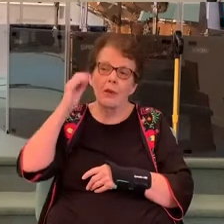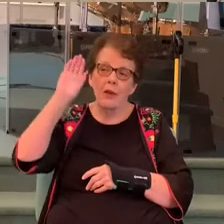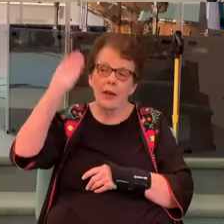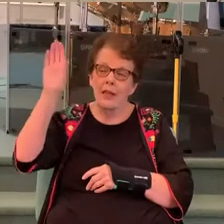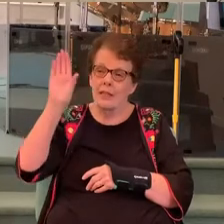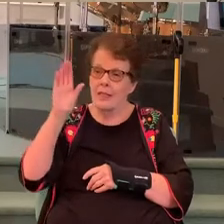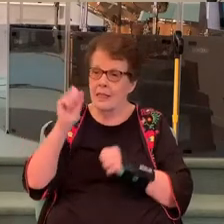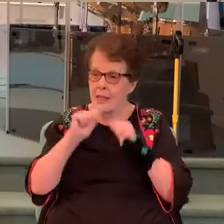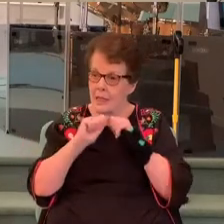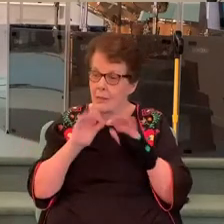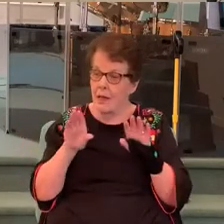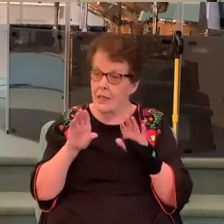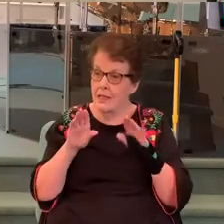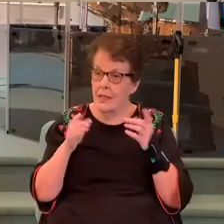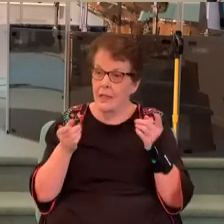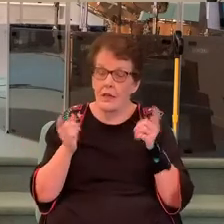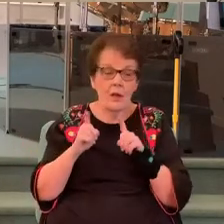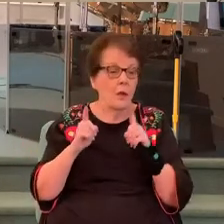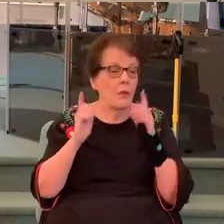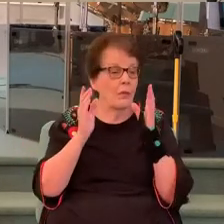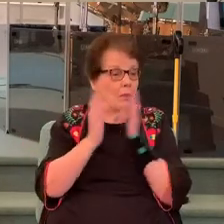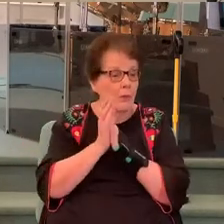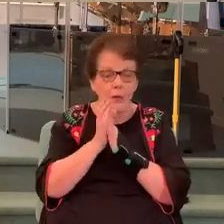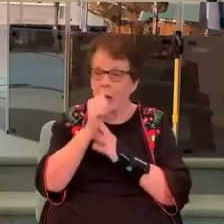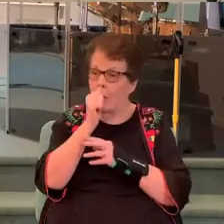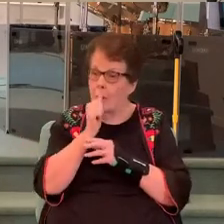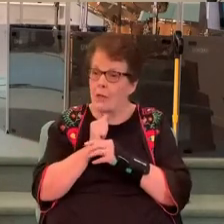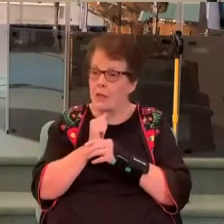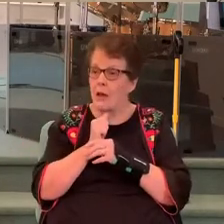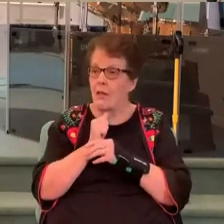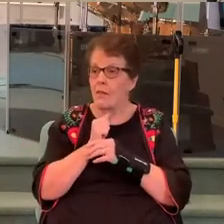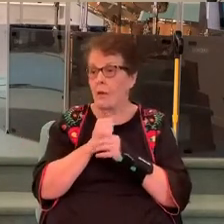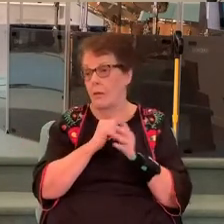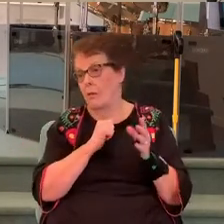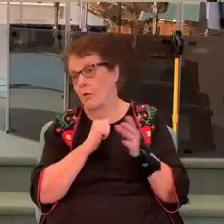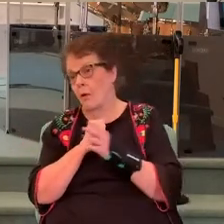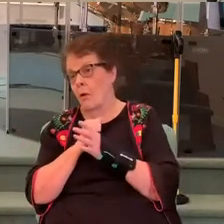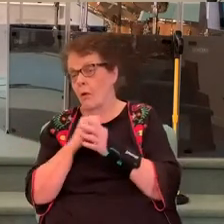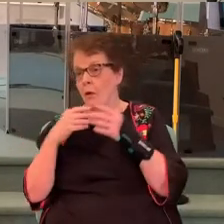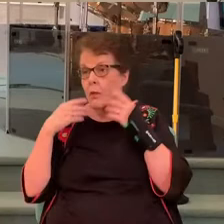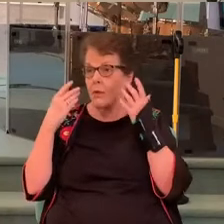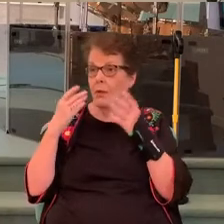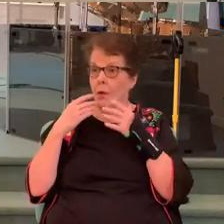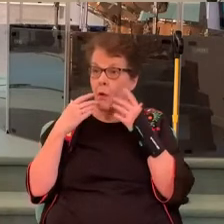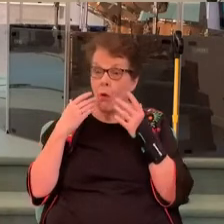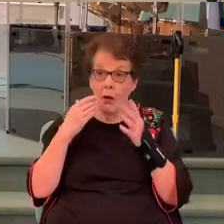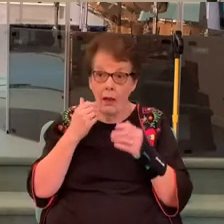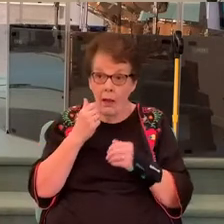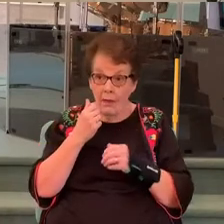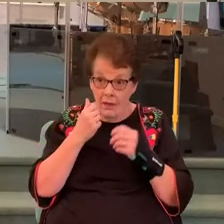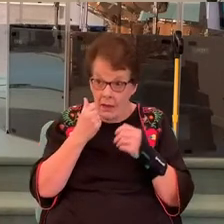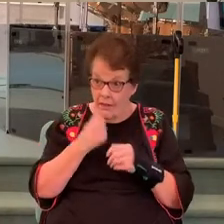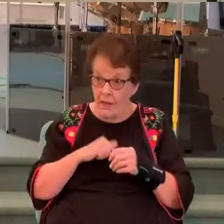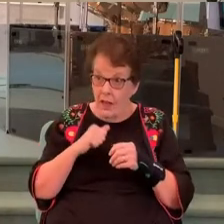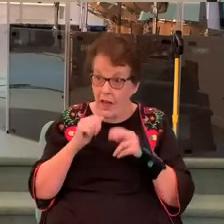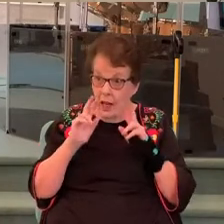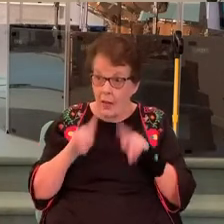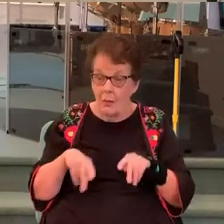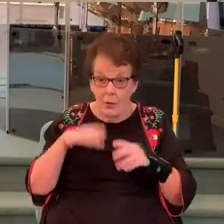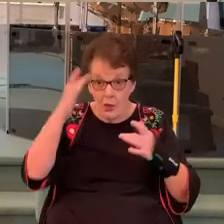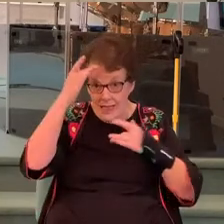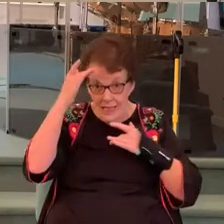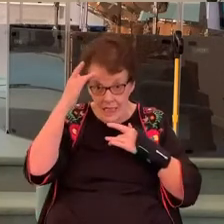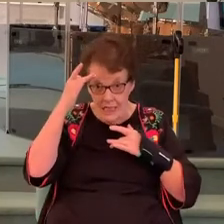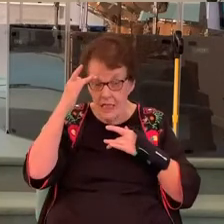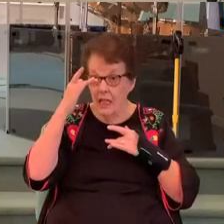When do we pray? When we're suffering, when we're cheerful. Verse 14, he says, "Is anyone among you sick? He should call for the elders of the church, and they are